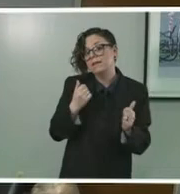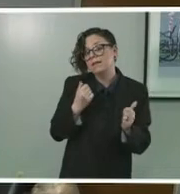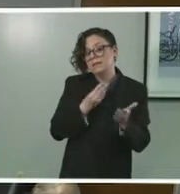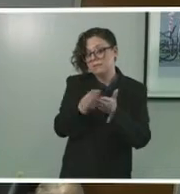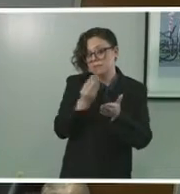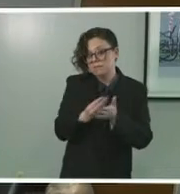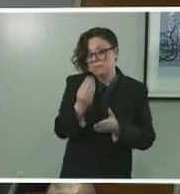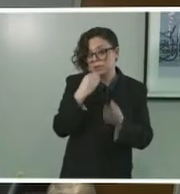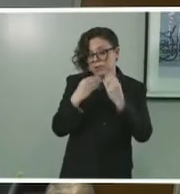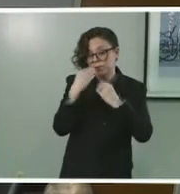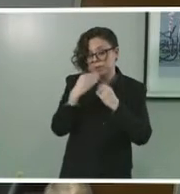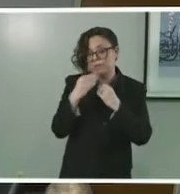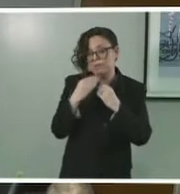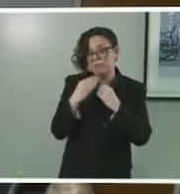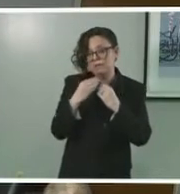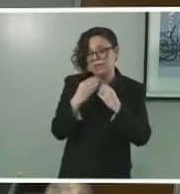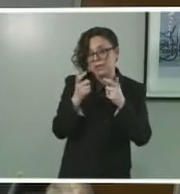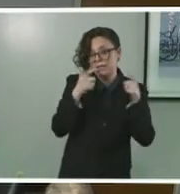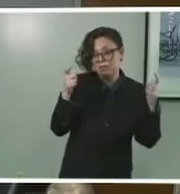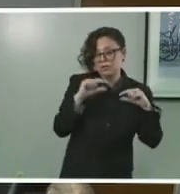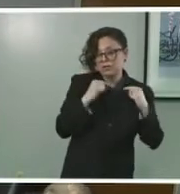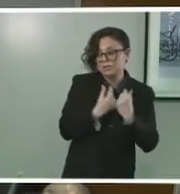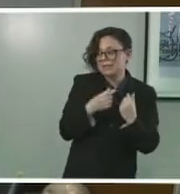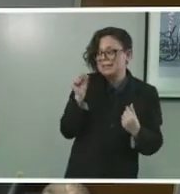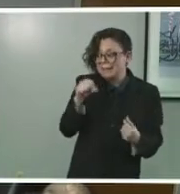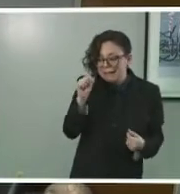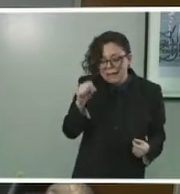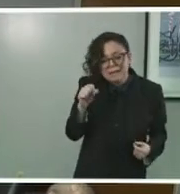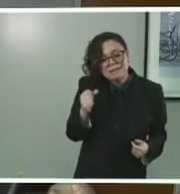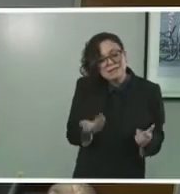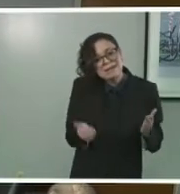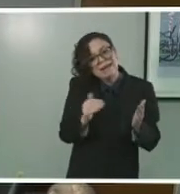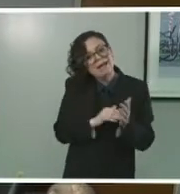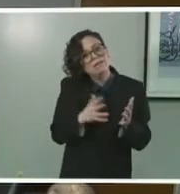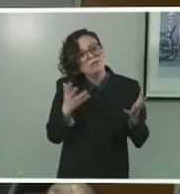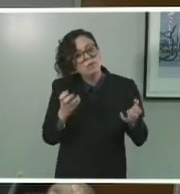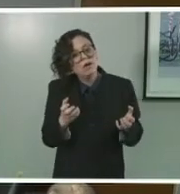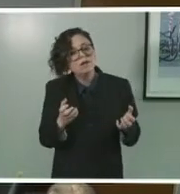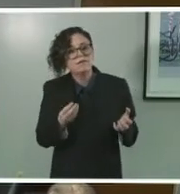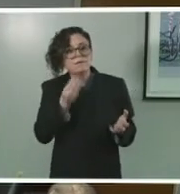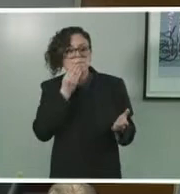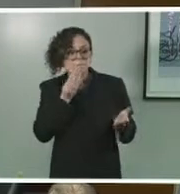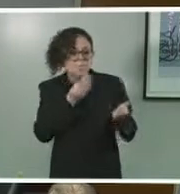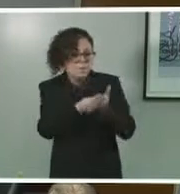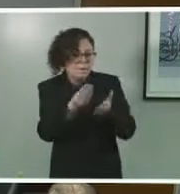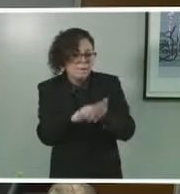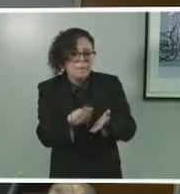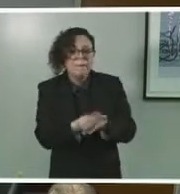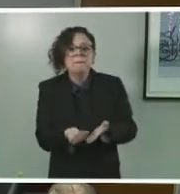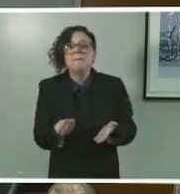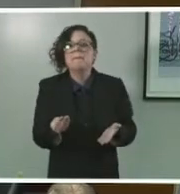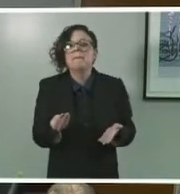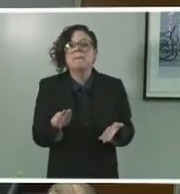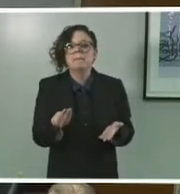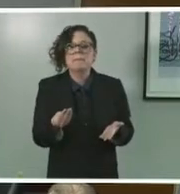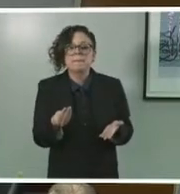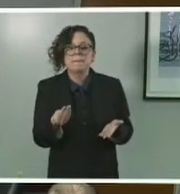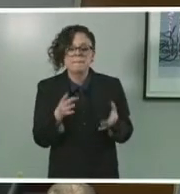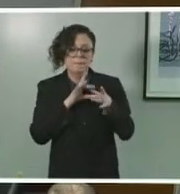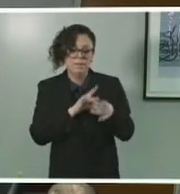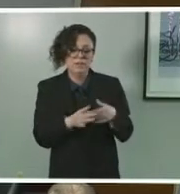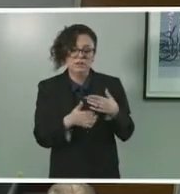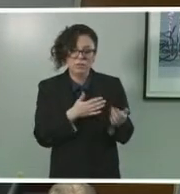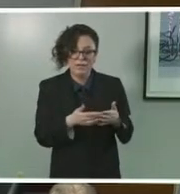groups? Yes, is the short answer. I mean, we want our grocery shopping to be, based on what we